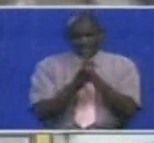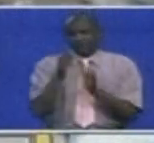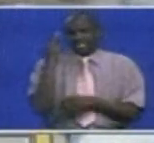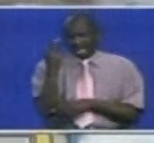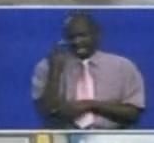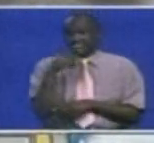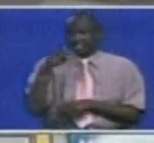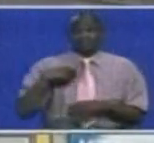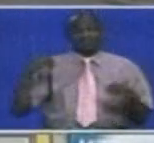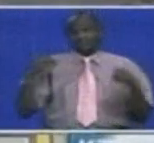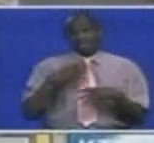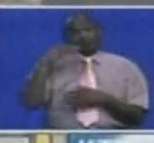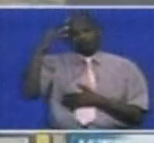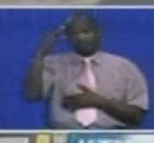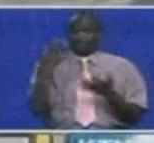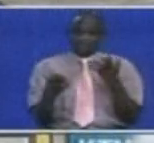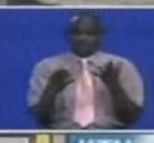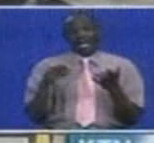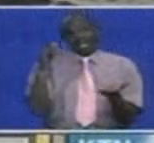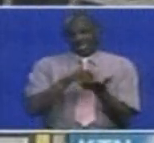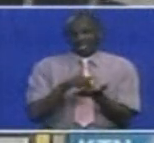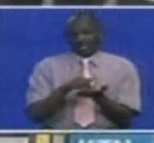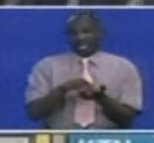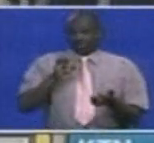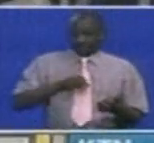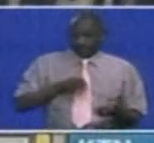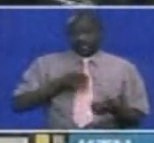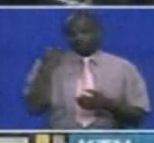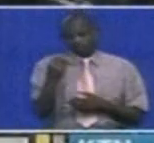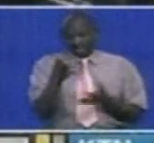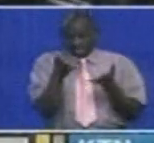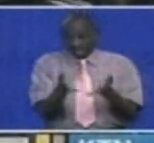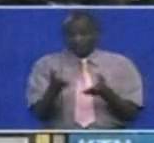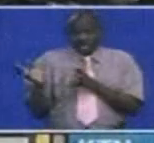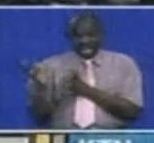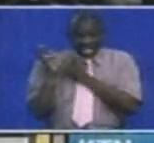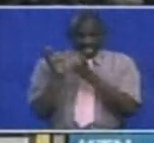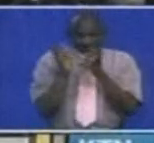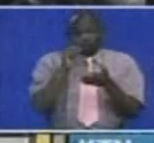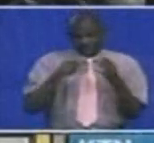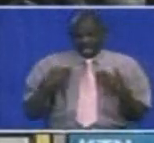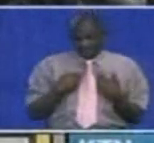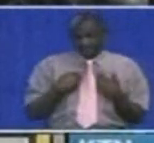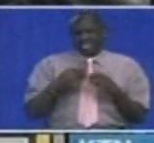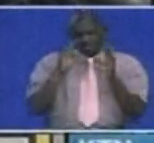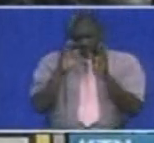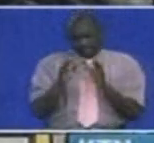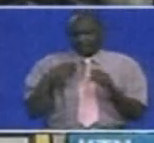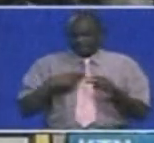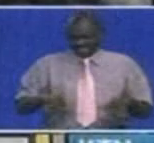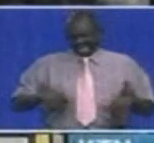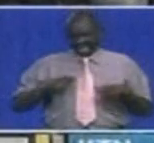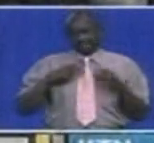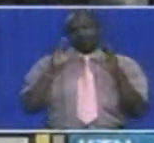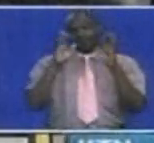fear of future attacks. So women and children carry what they can, but the most treasured is their lives.